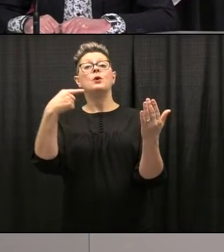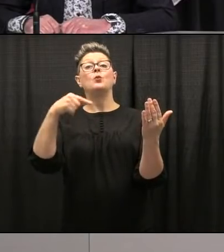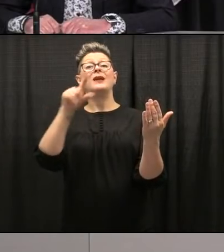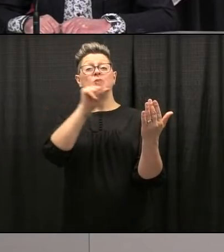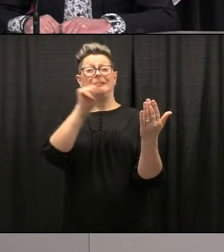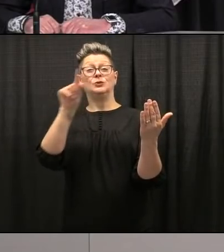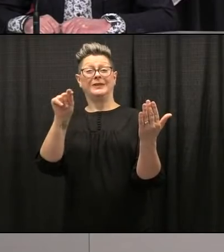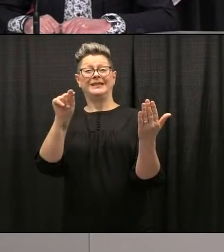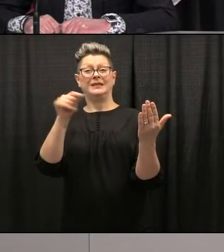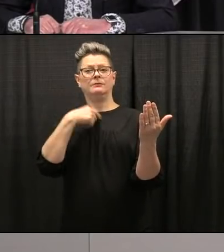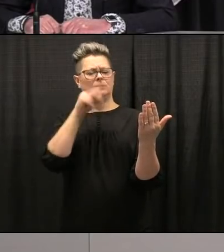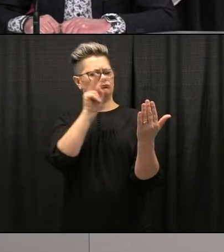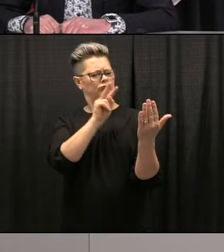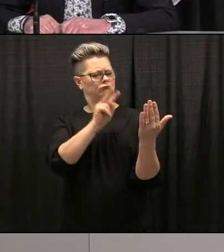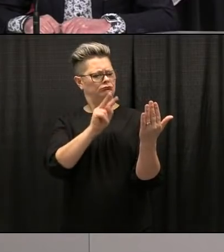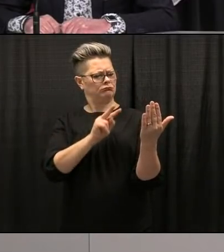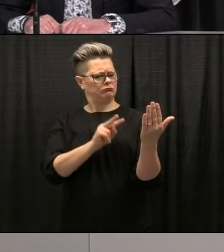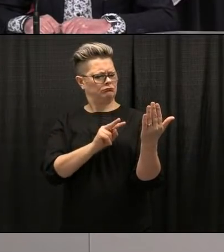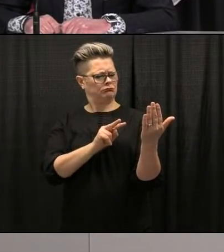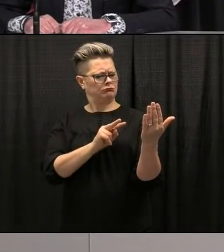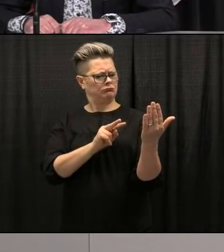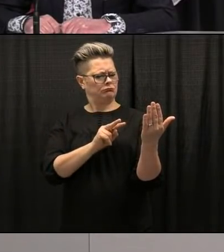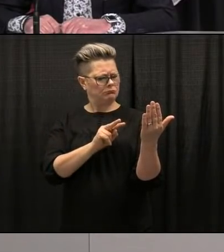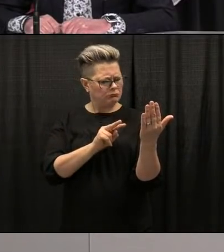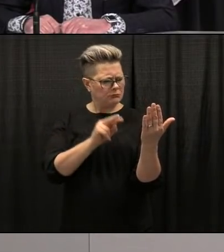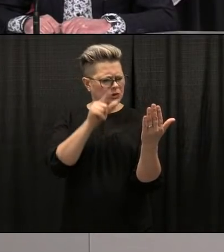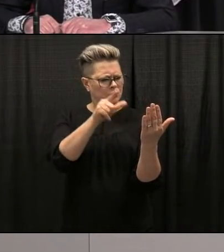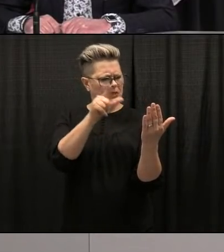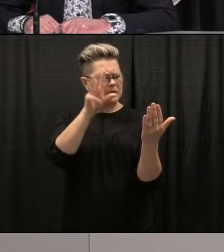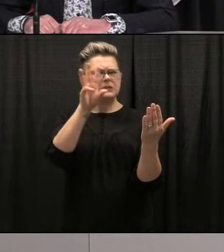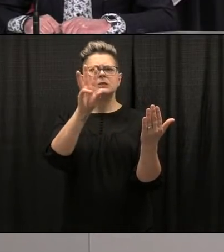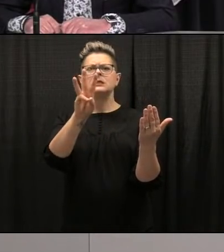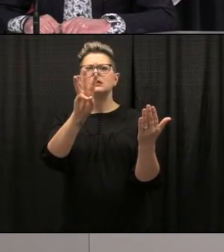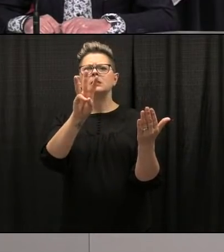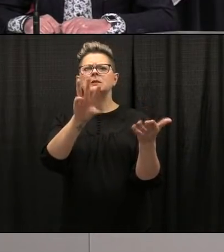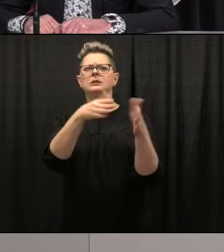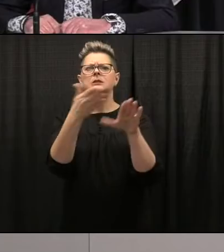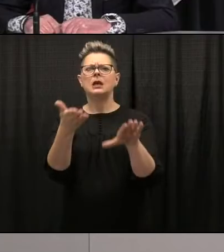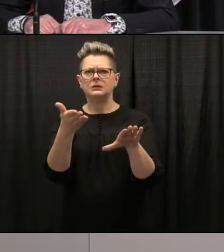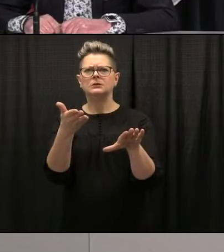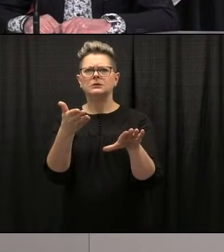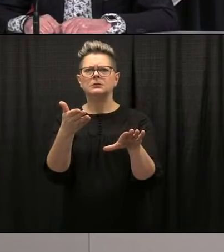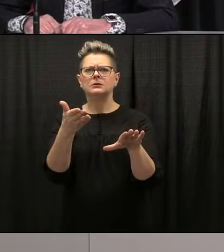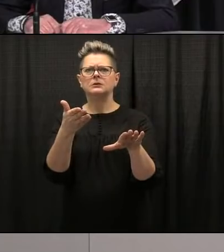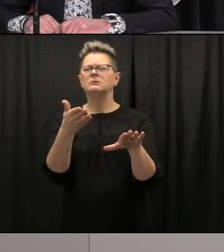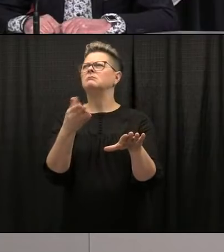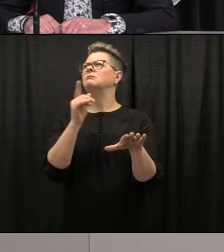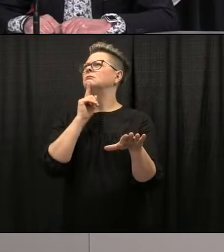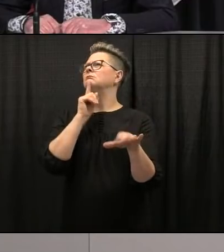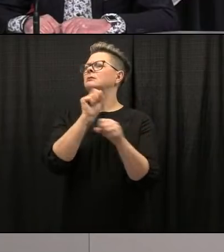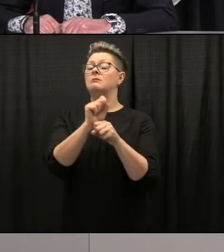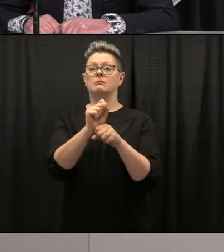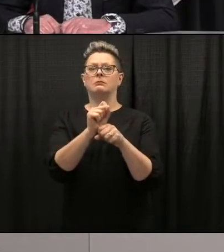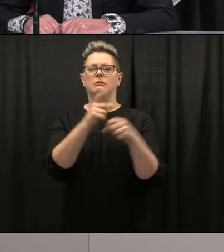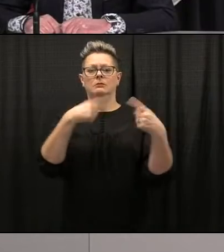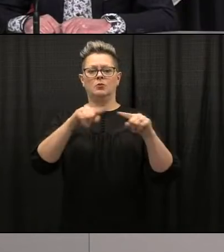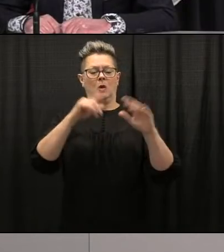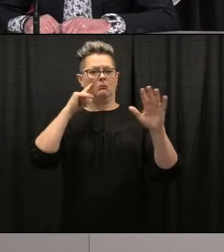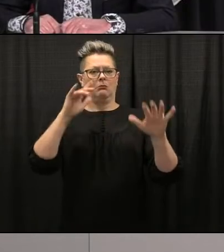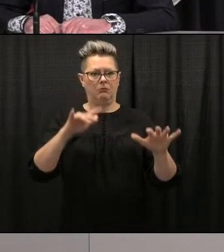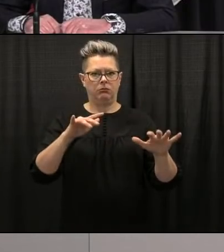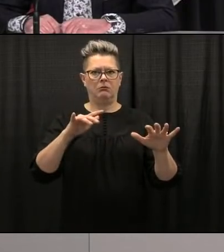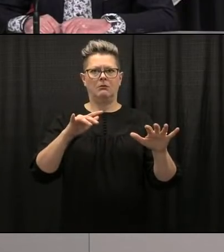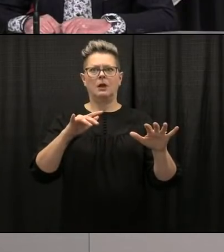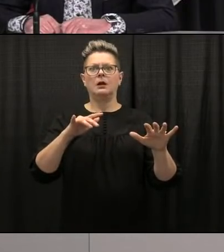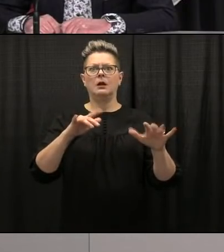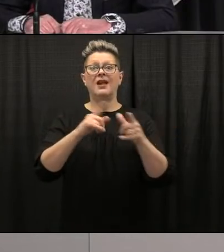2020, there were 26 excess deaths, or actual more than expected, and that number